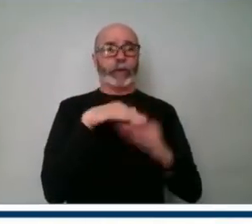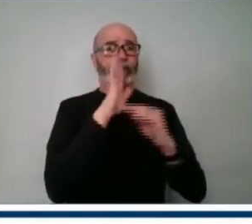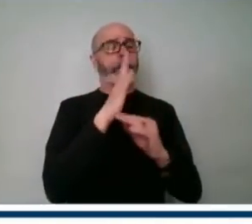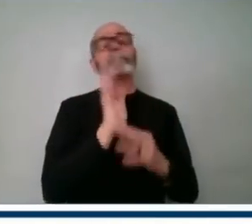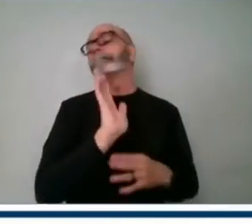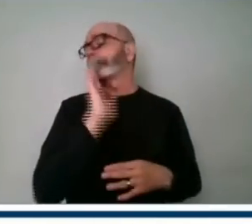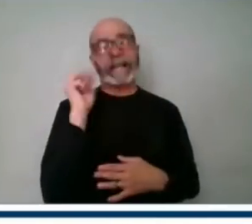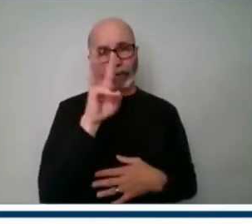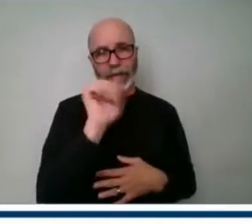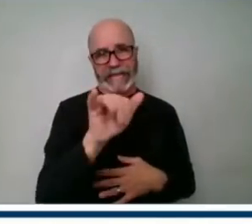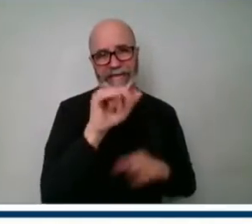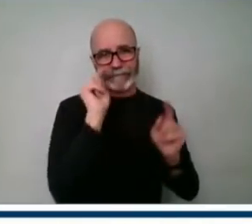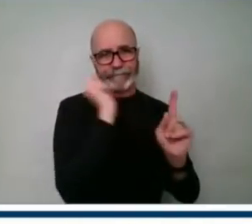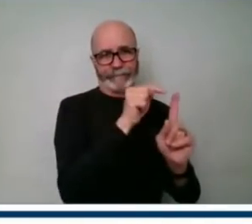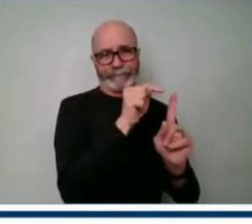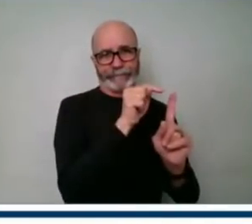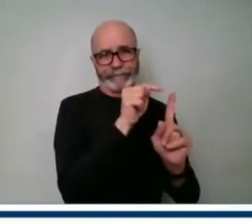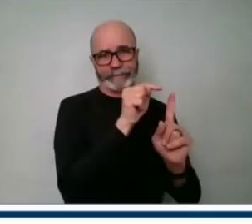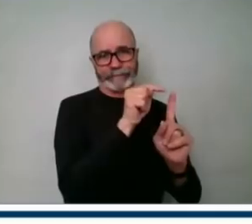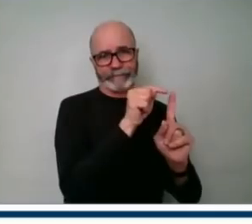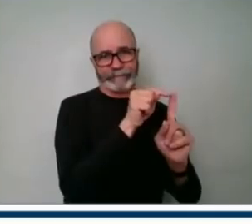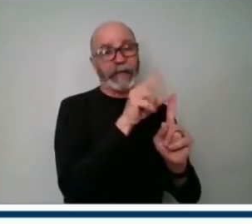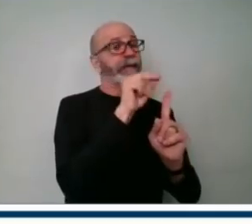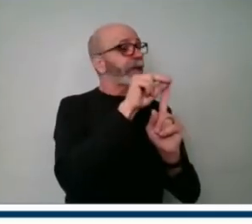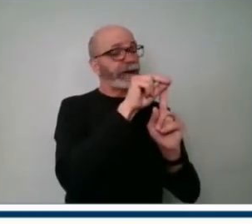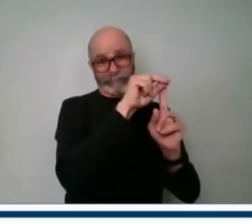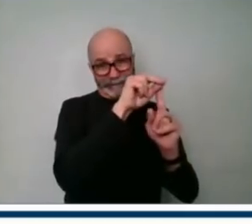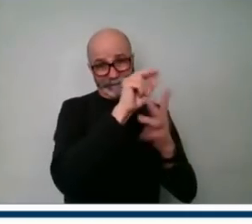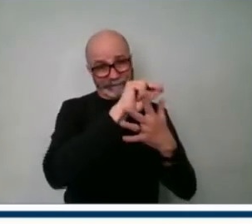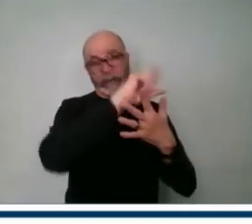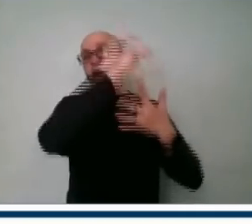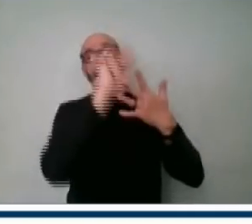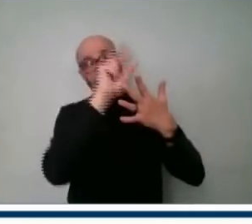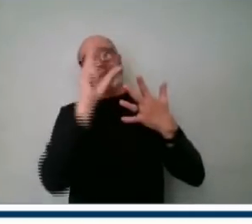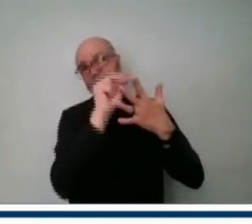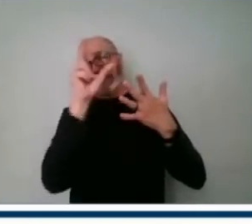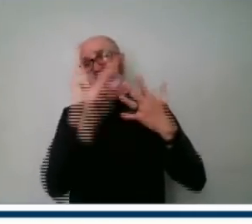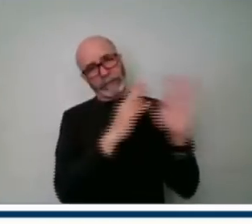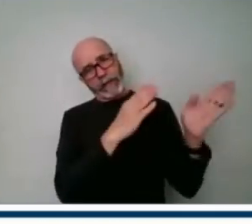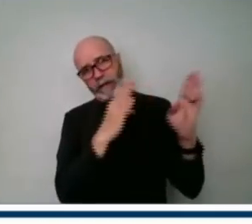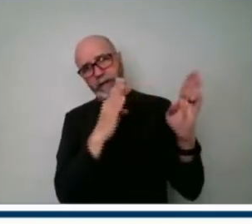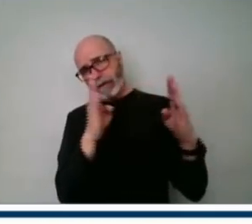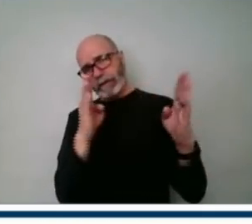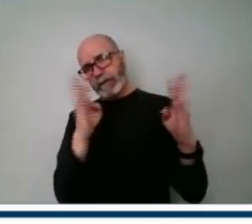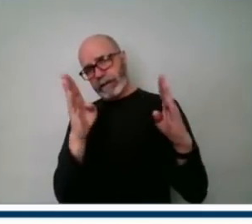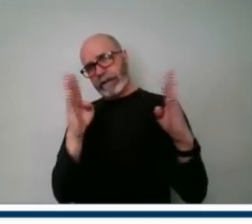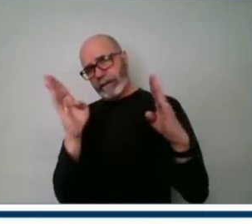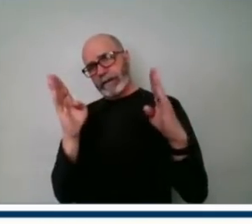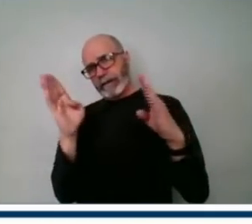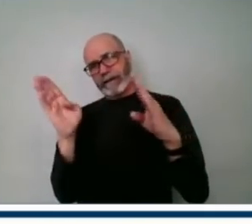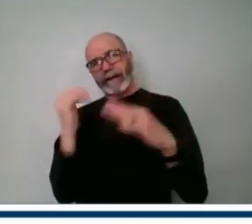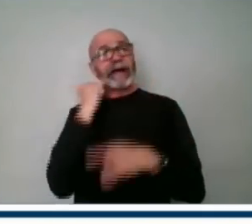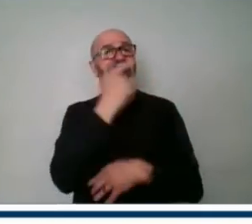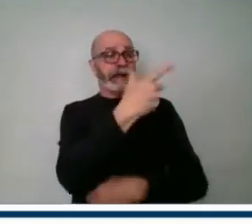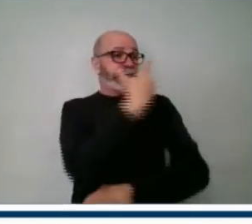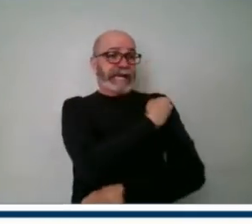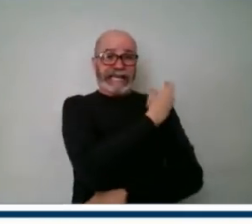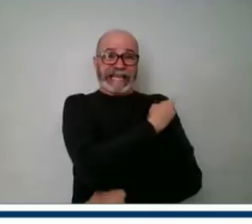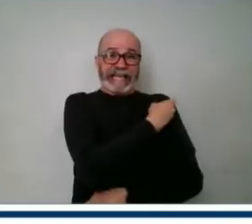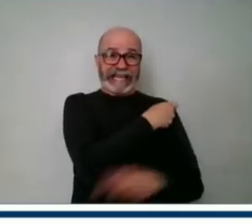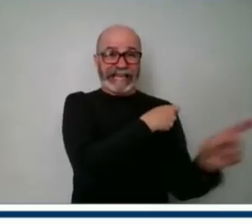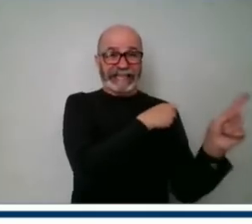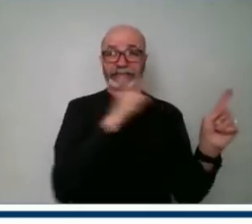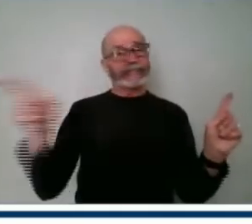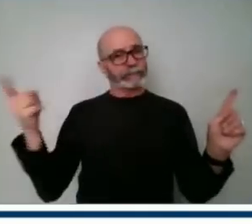those people that we're protecting them, even if they're not yet immunized, protecting them by rapidly building population